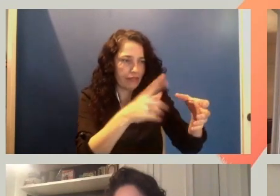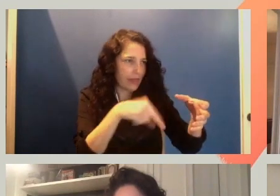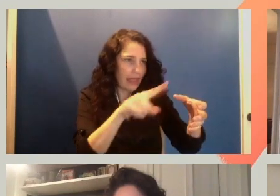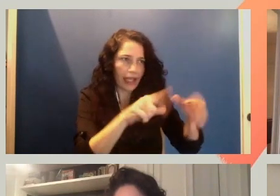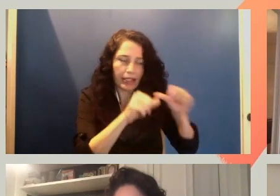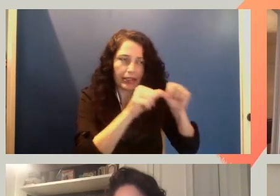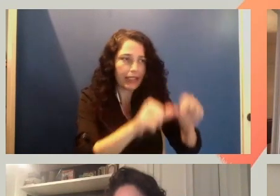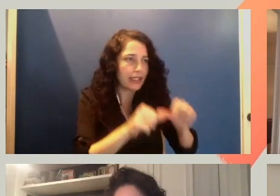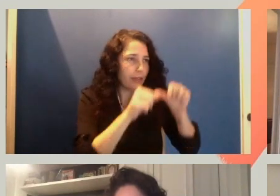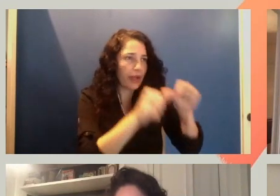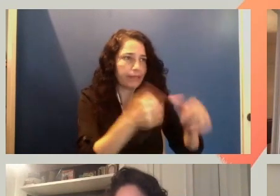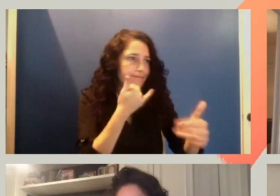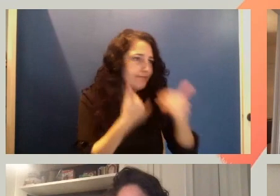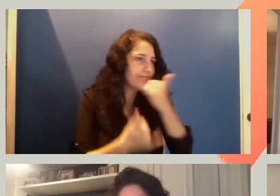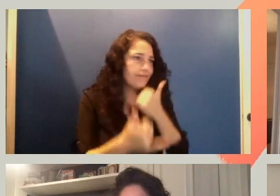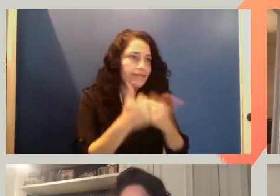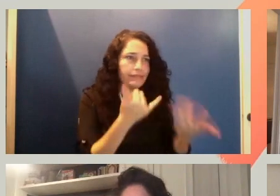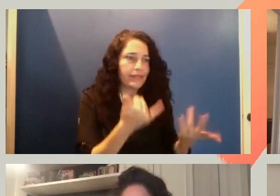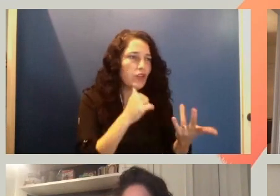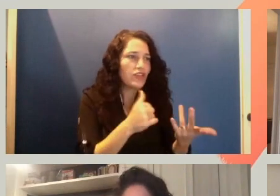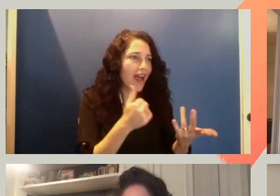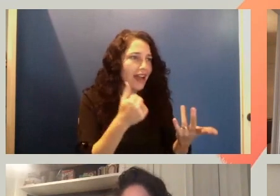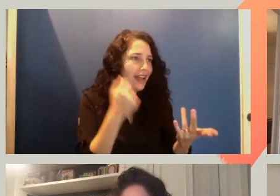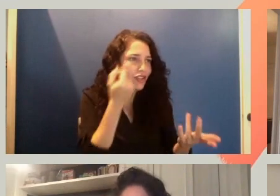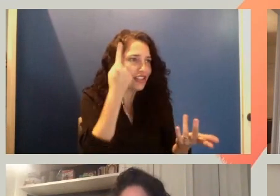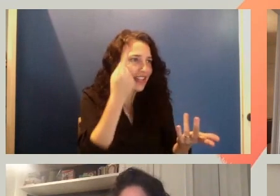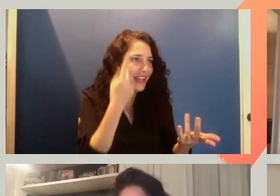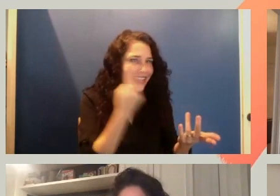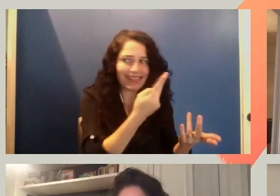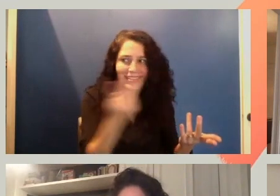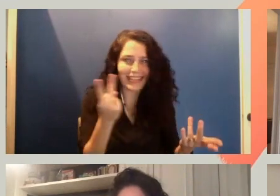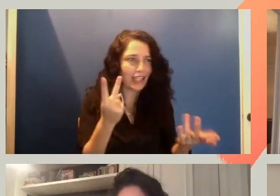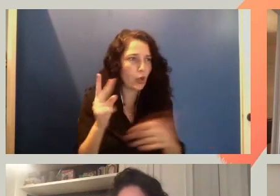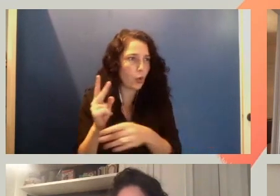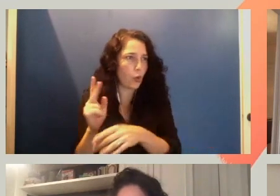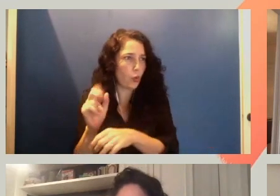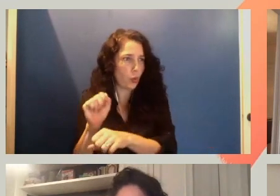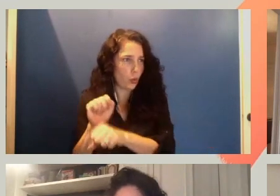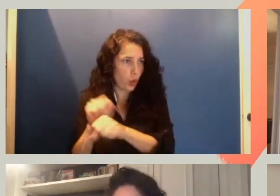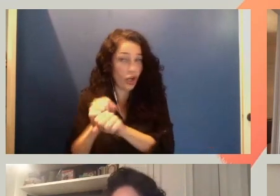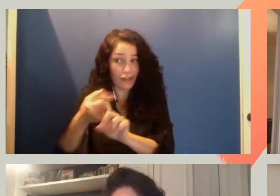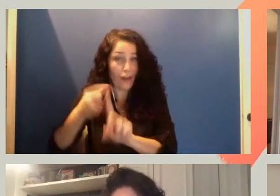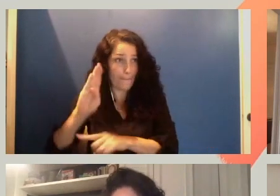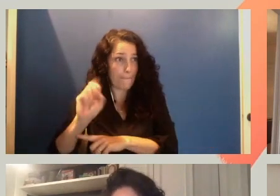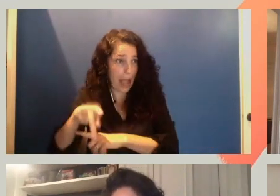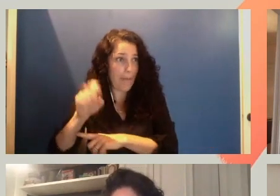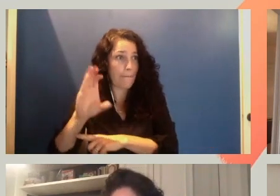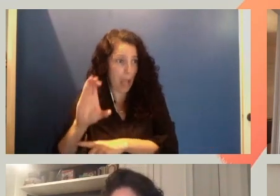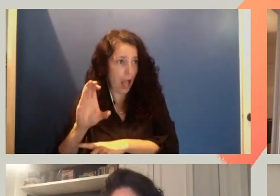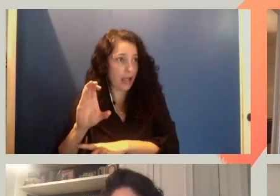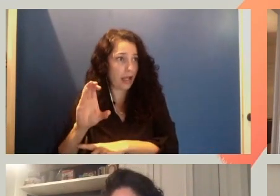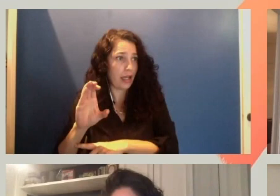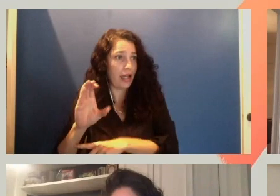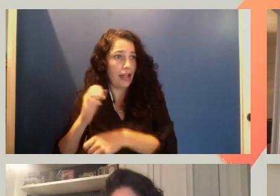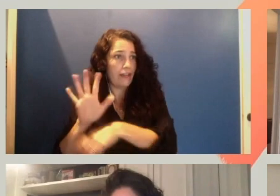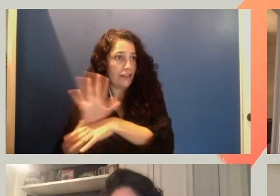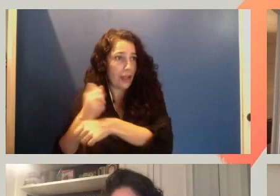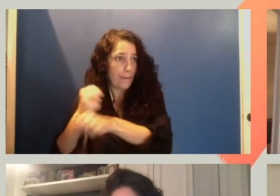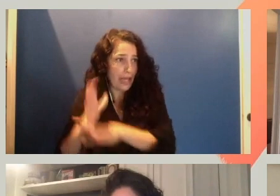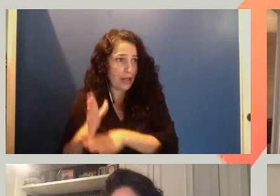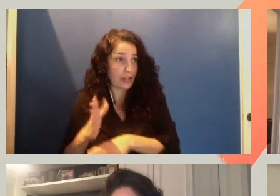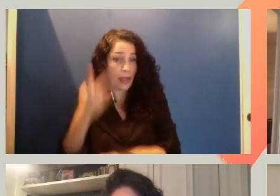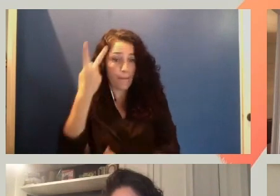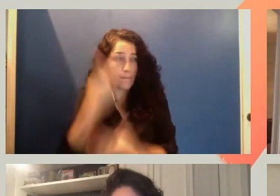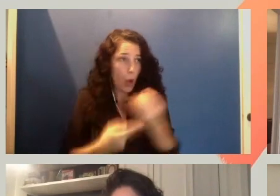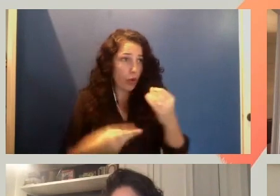to see work by BIPOC filmmakers as marketable, as profitable, because that is the